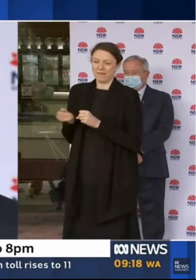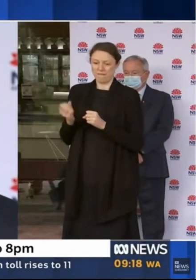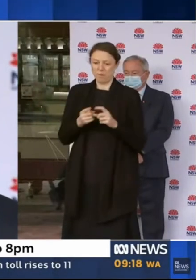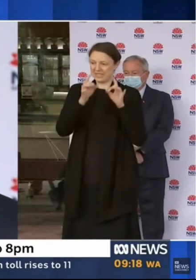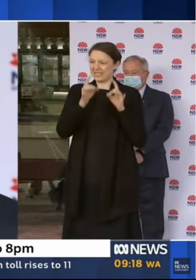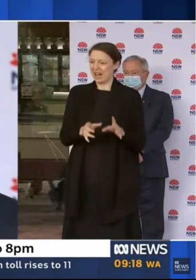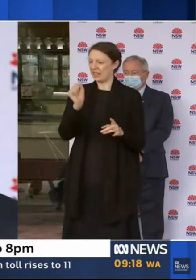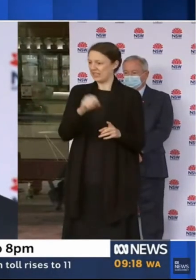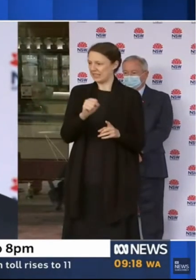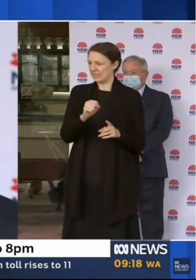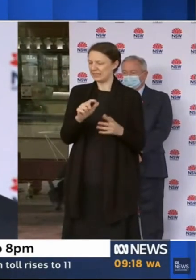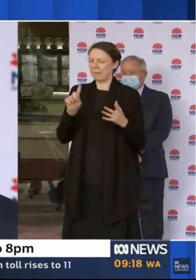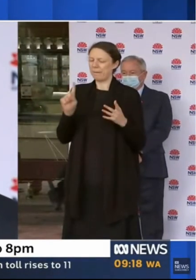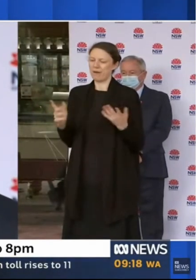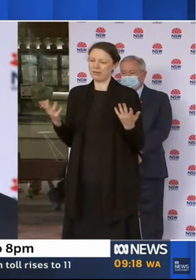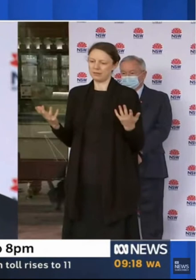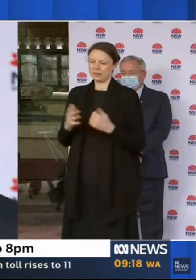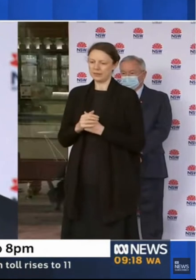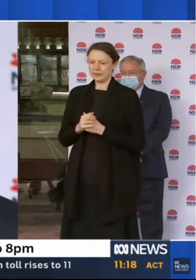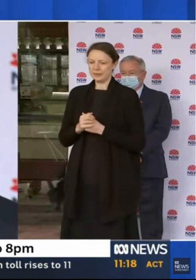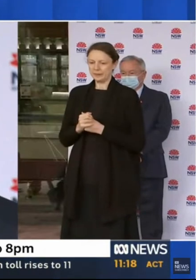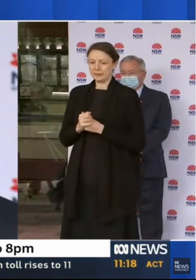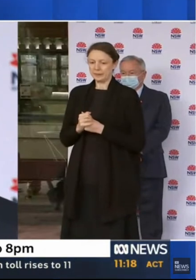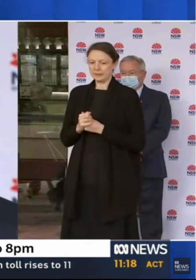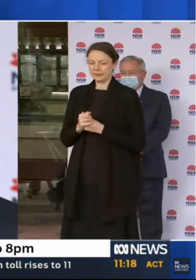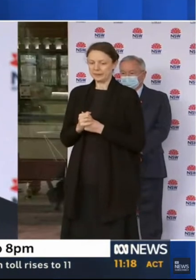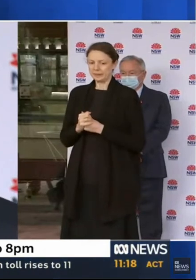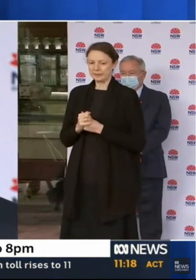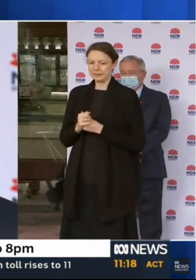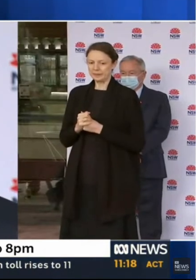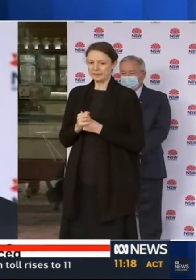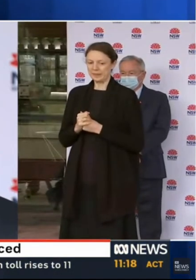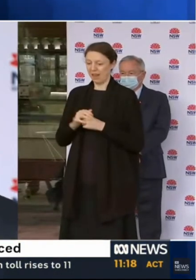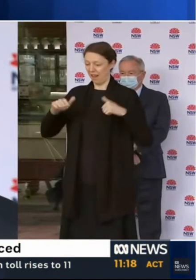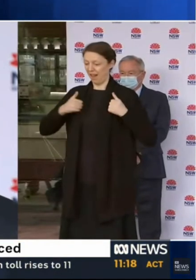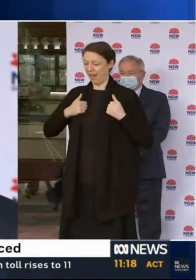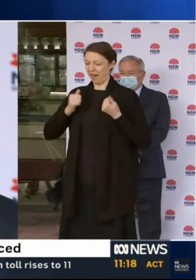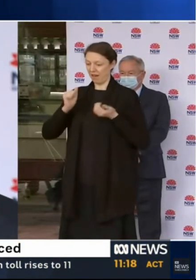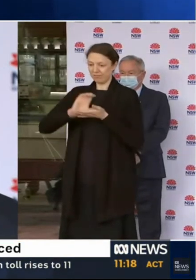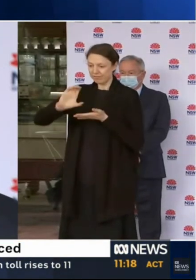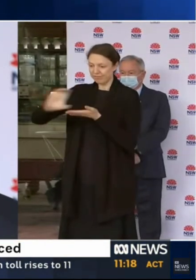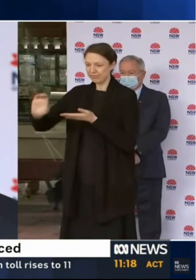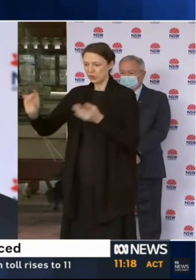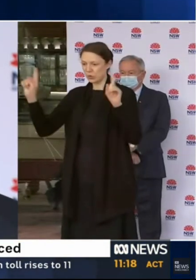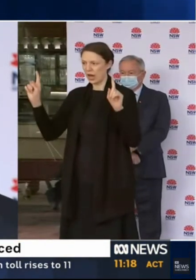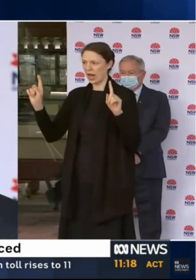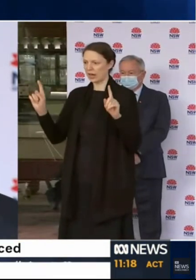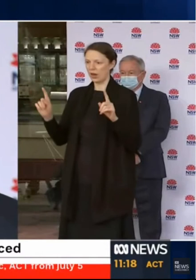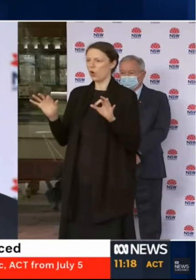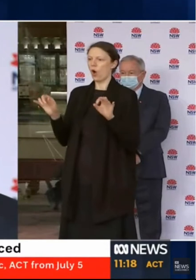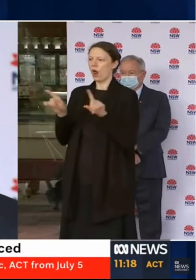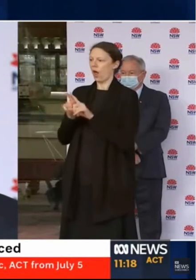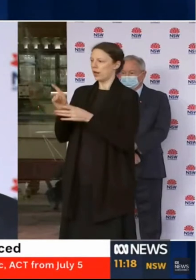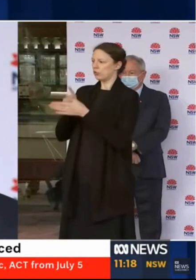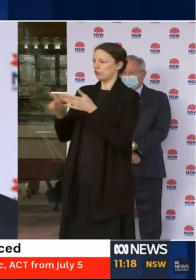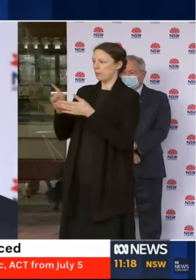particularly right across the state. What you'll see with our package today is we are not discriminating on whether or not your business is